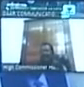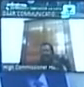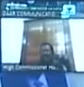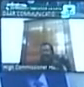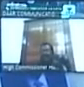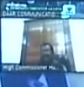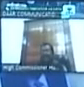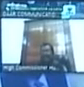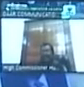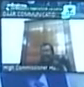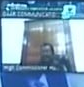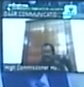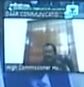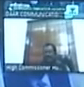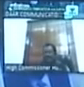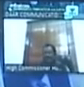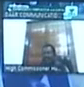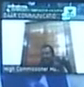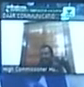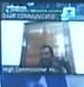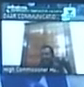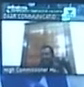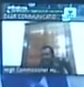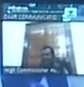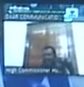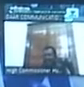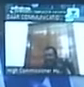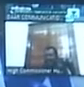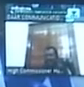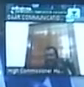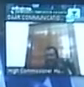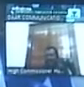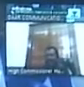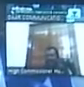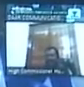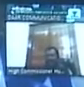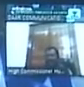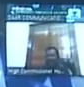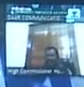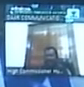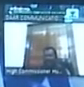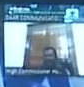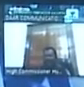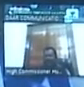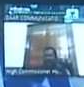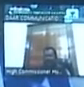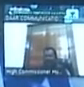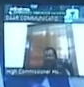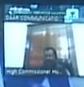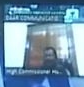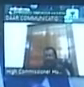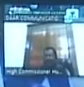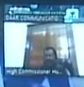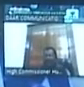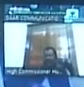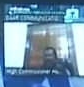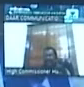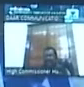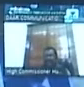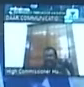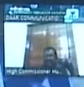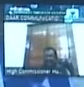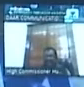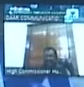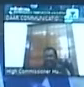youth for their readiness to take over the responsibility of leading their countries, leading the